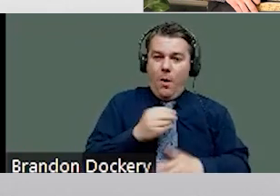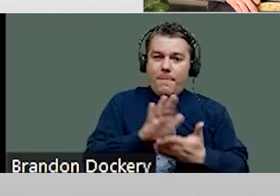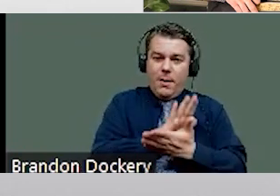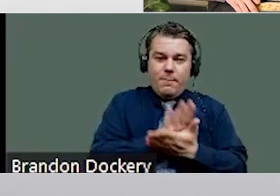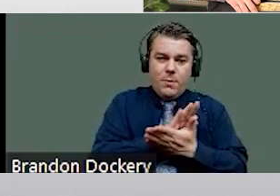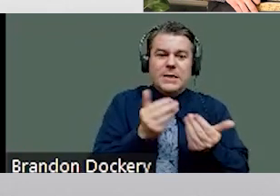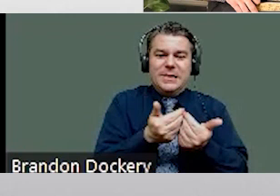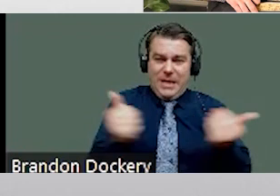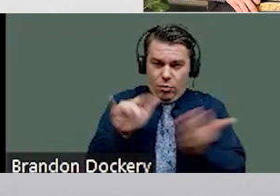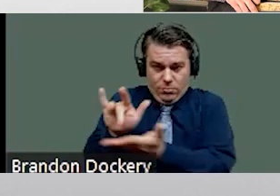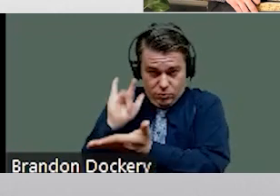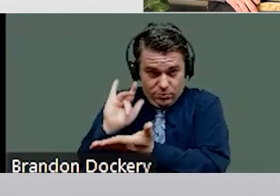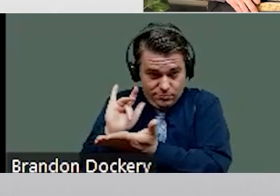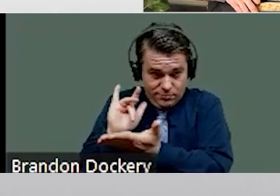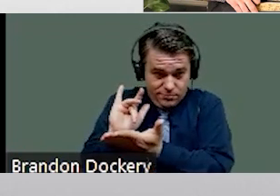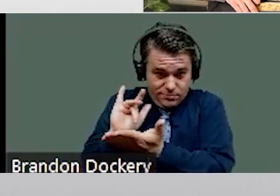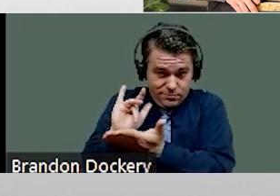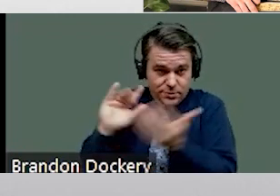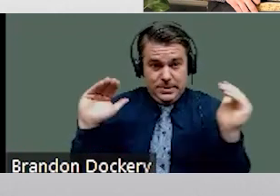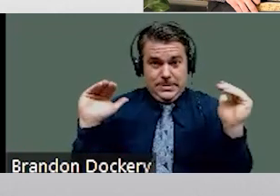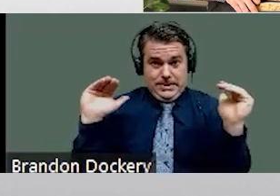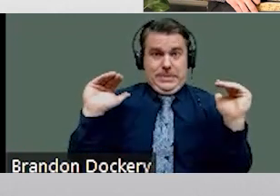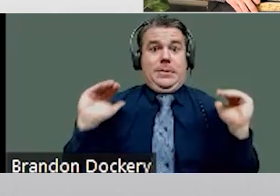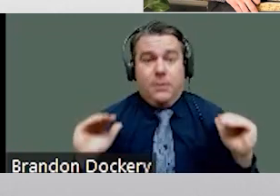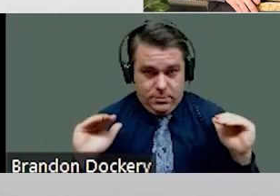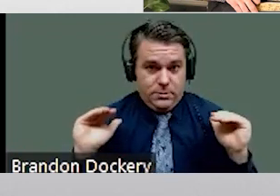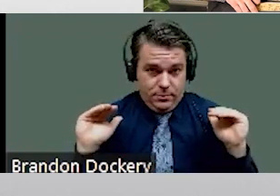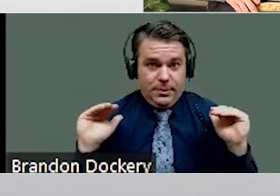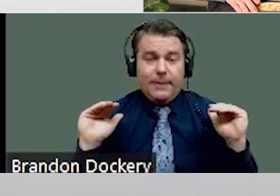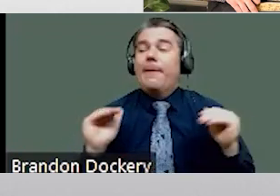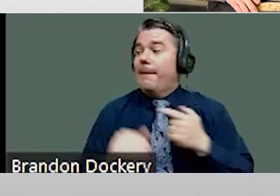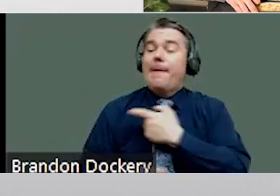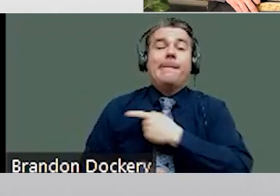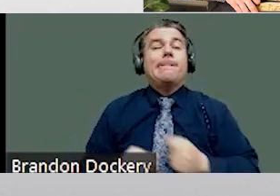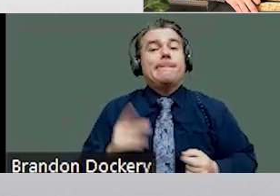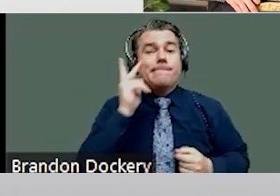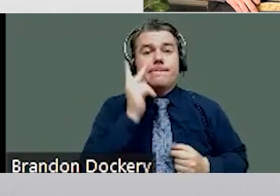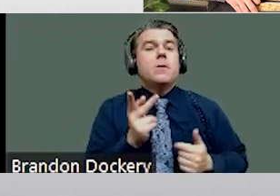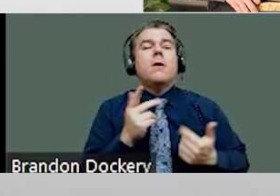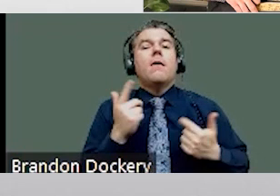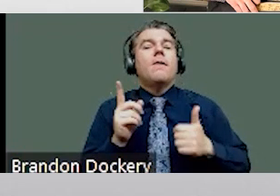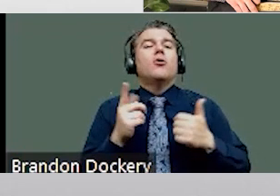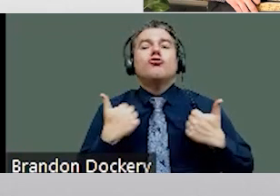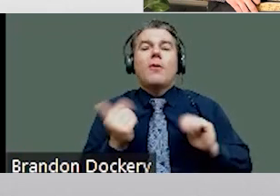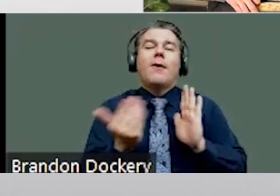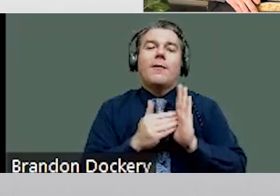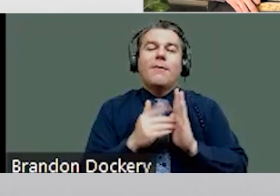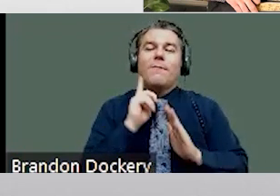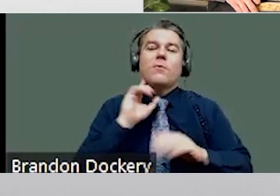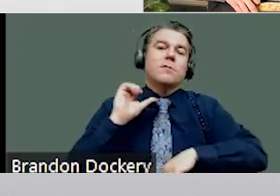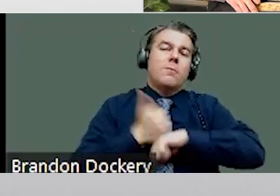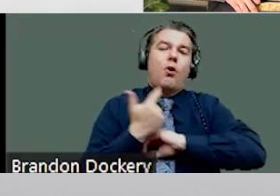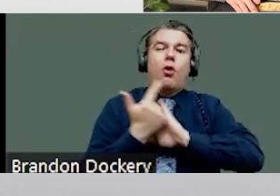paper, Segregated and Exploited, we take our first shot again at passing some legislation,